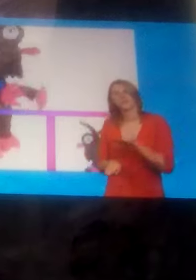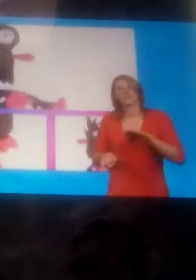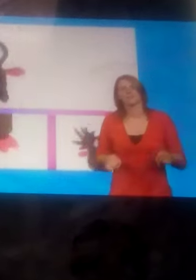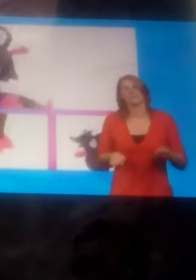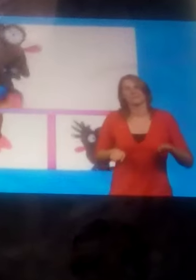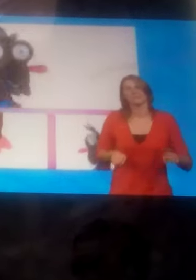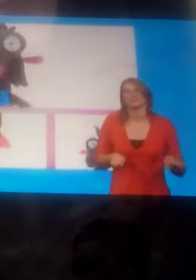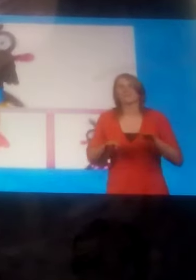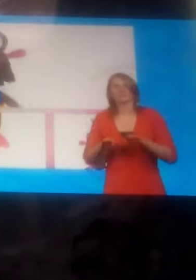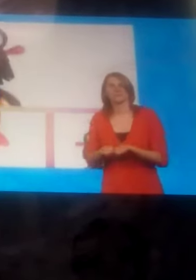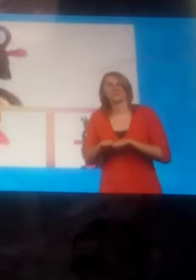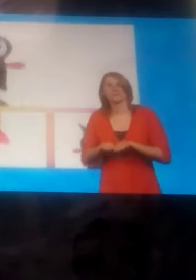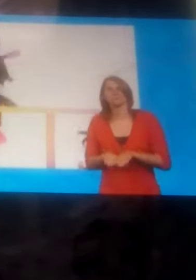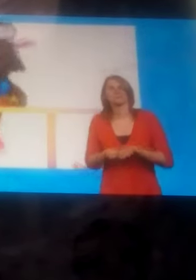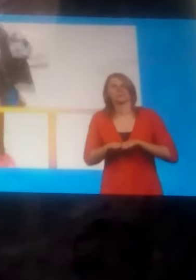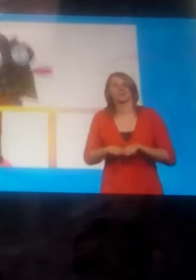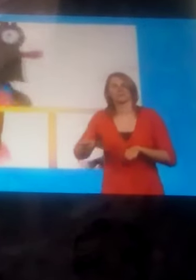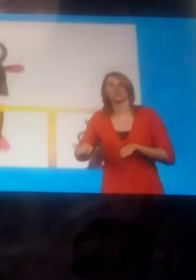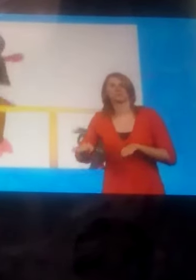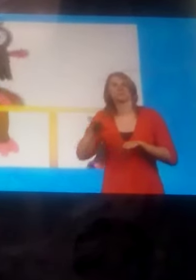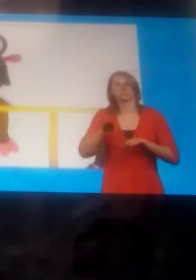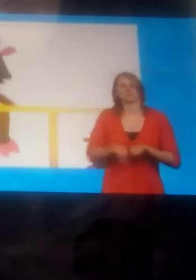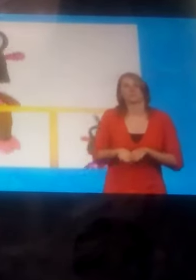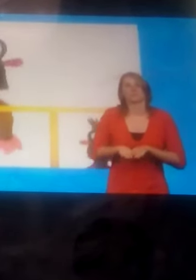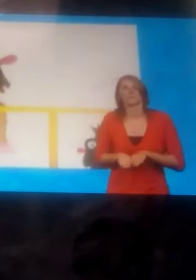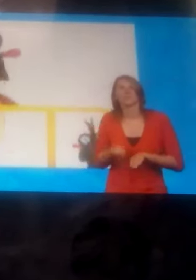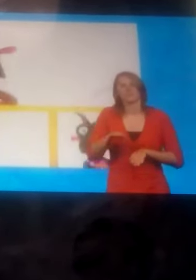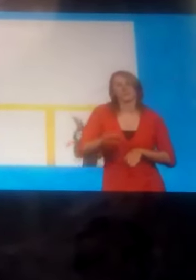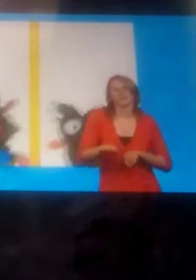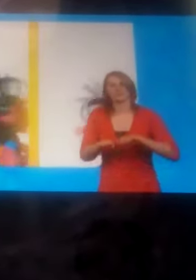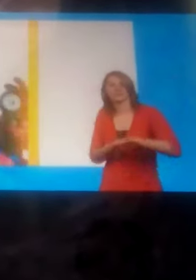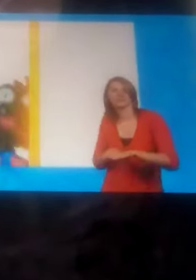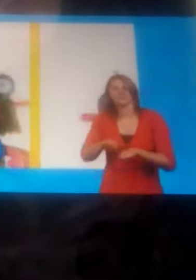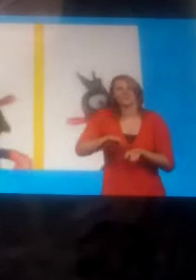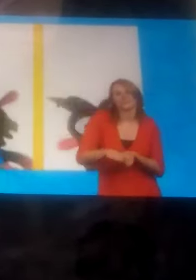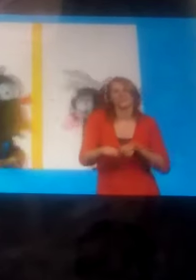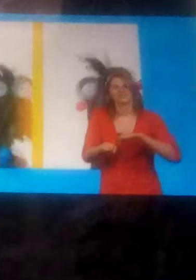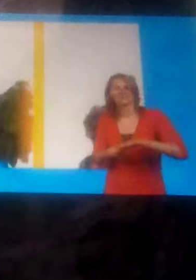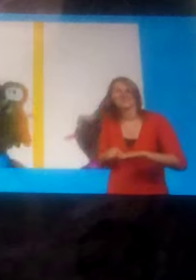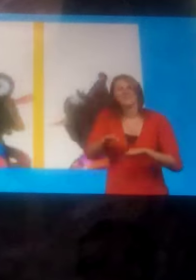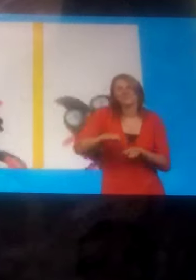stomp. Left foot, let's stomp. Cha-cha real smooth.